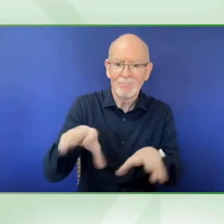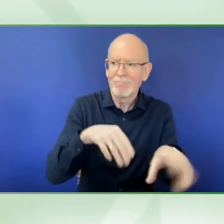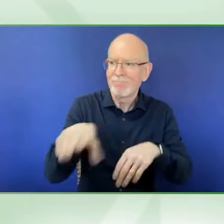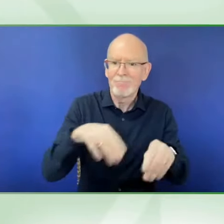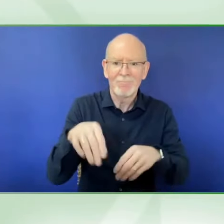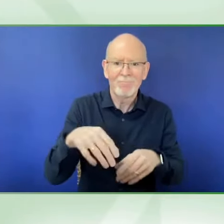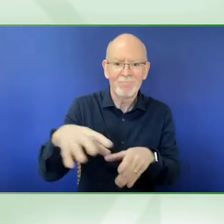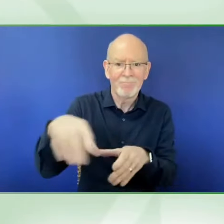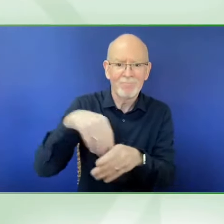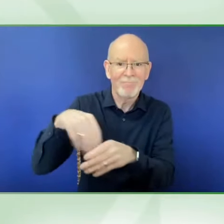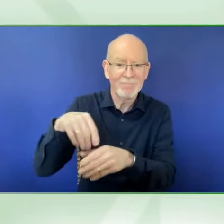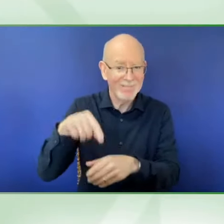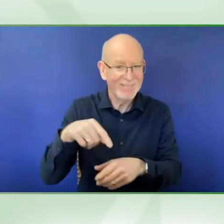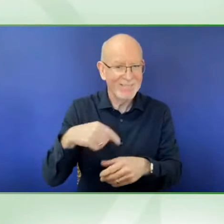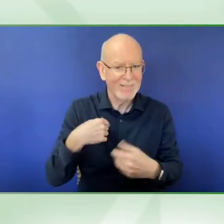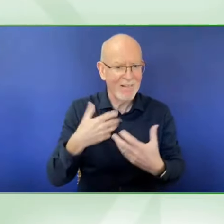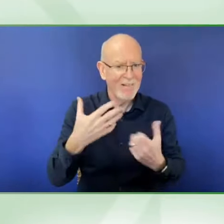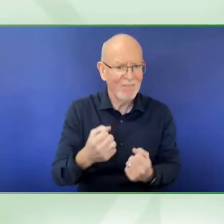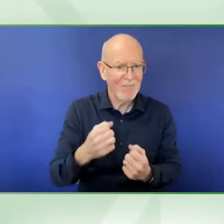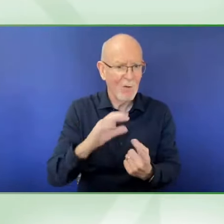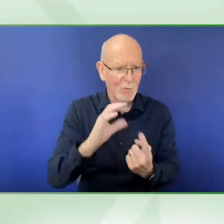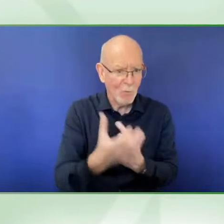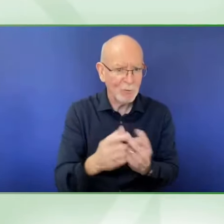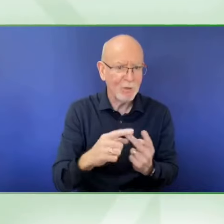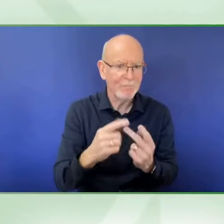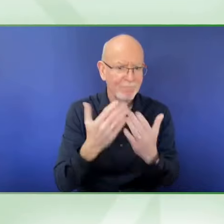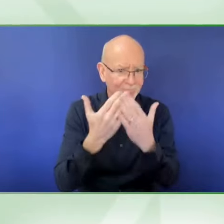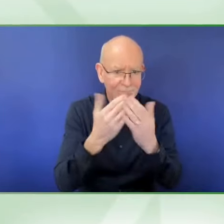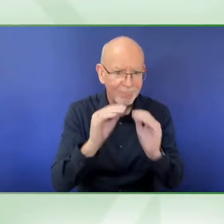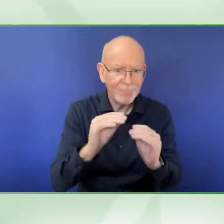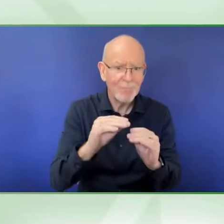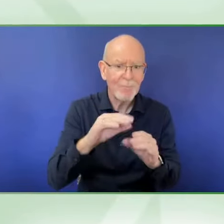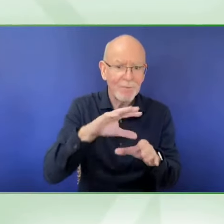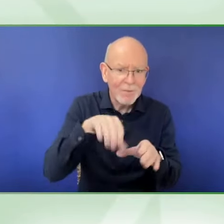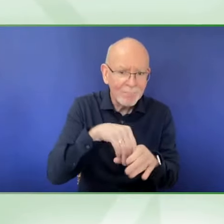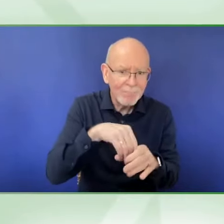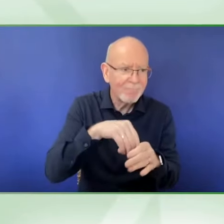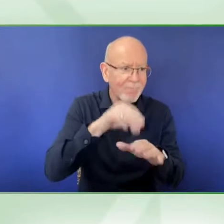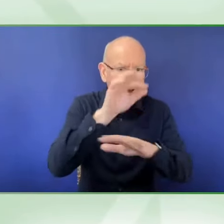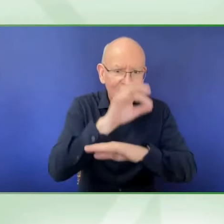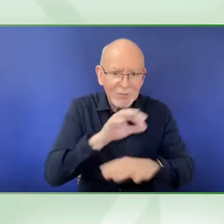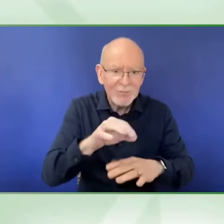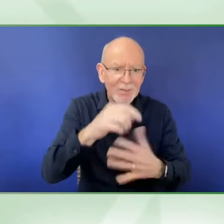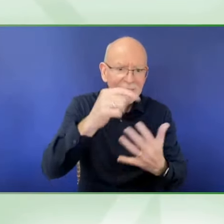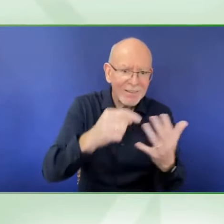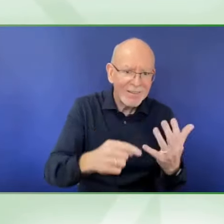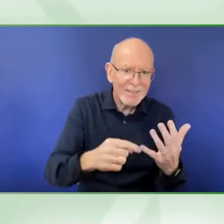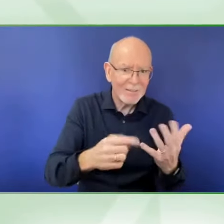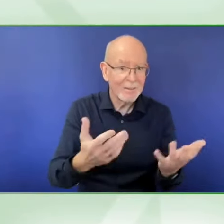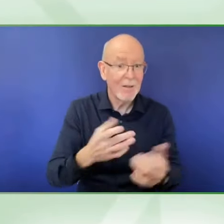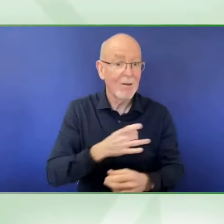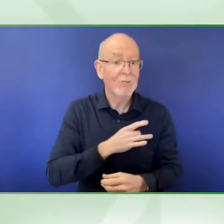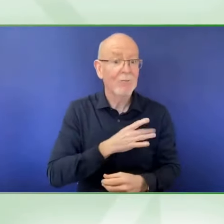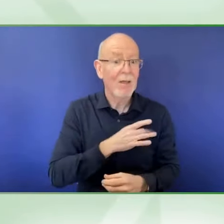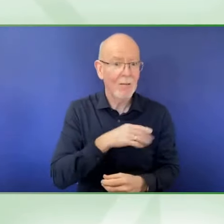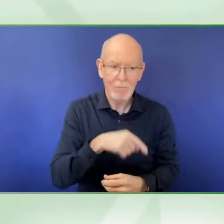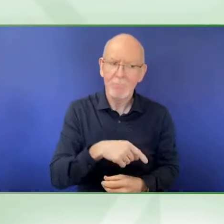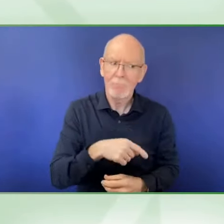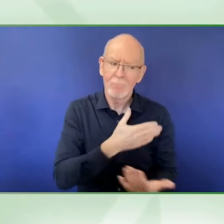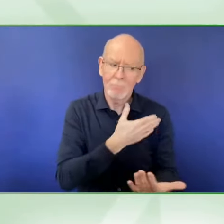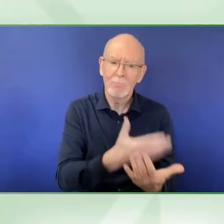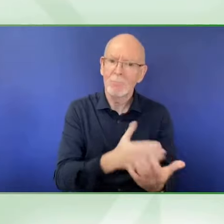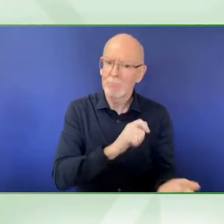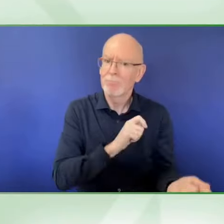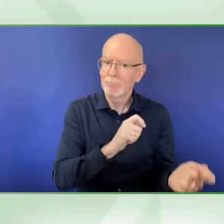the convention, so the new constructions came along with this added value, So we have made